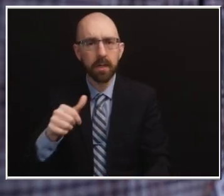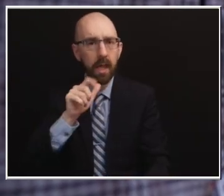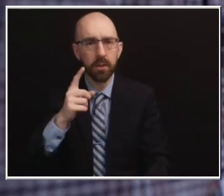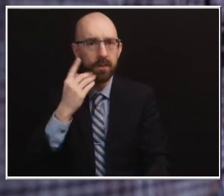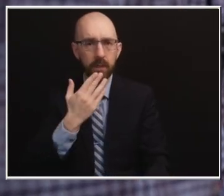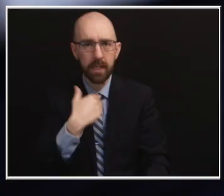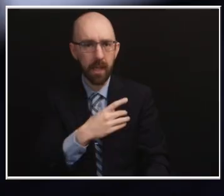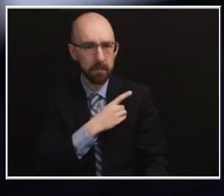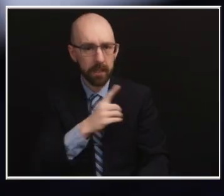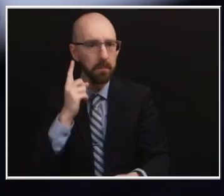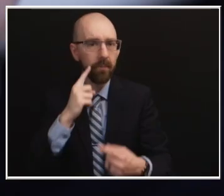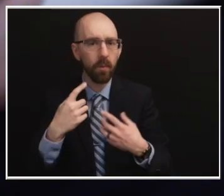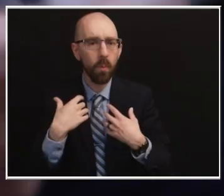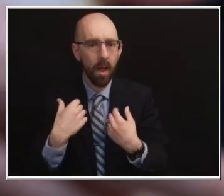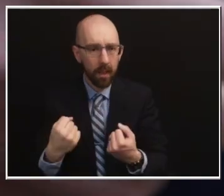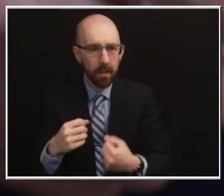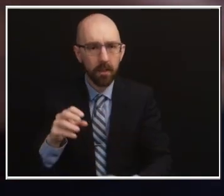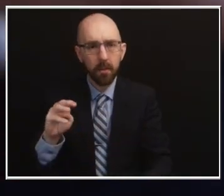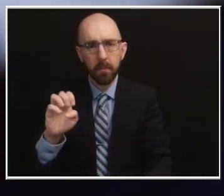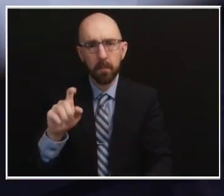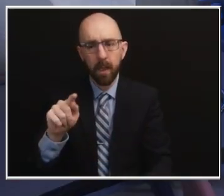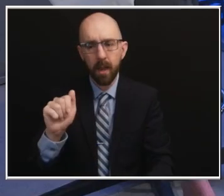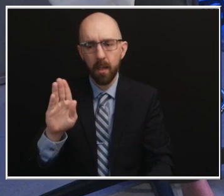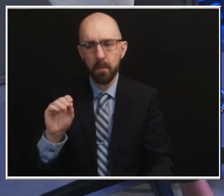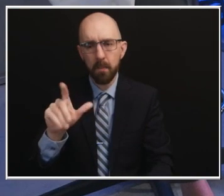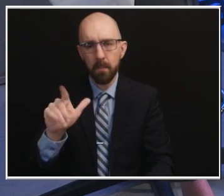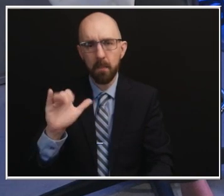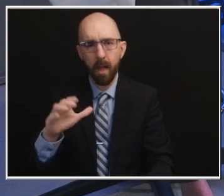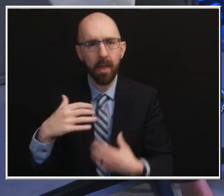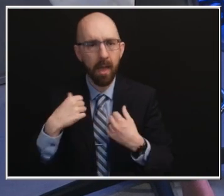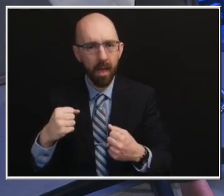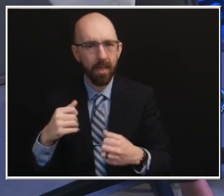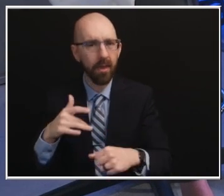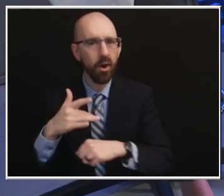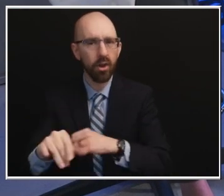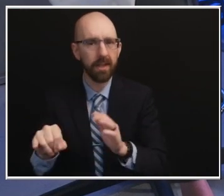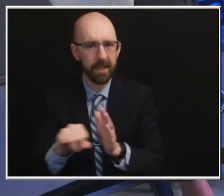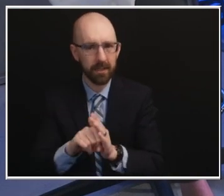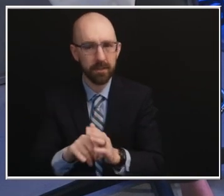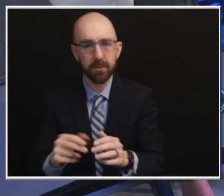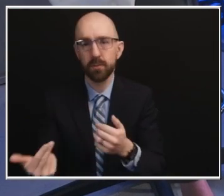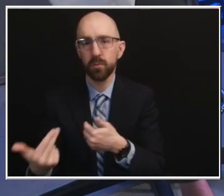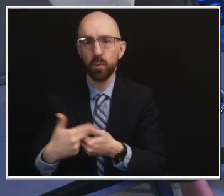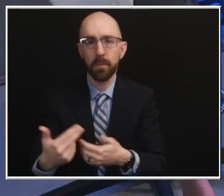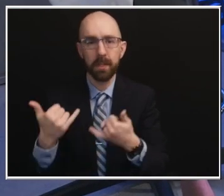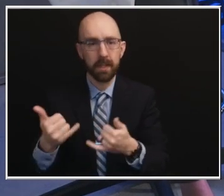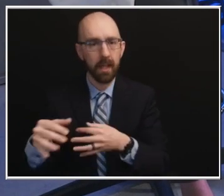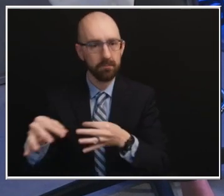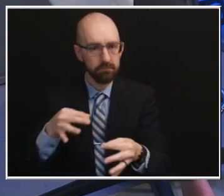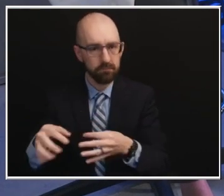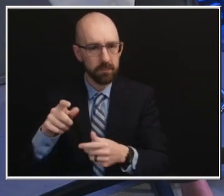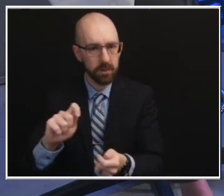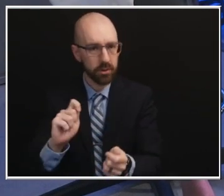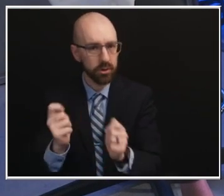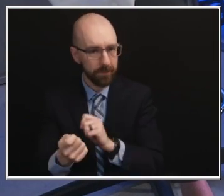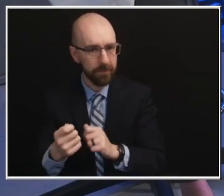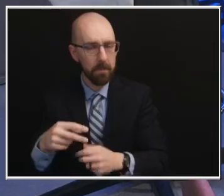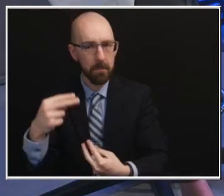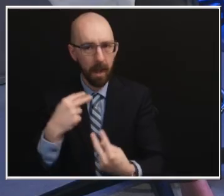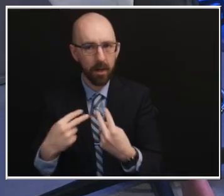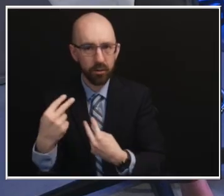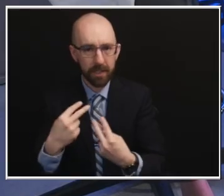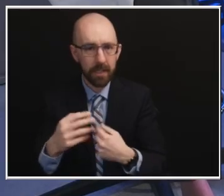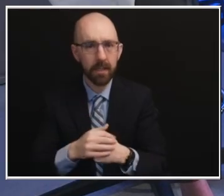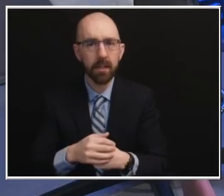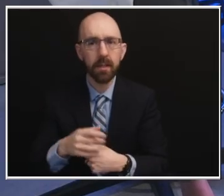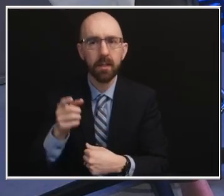wellness, metabolic health, and early detection. Joining me today to explain this shift in glucose monitoring is endocrinologist Dr.